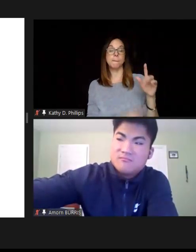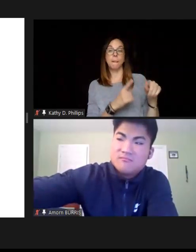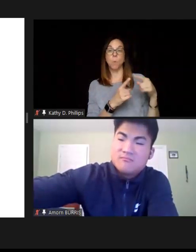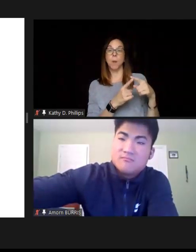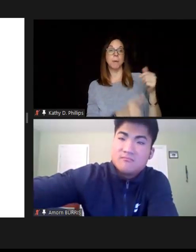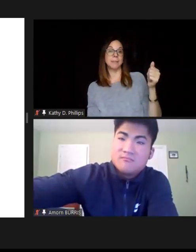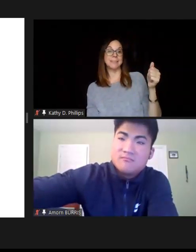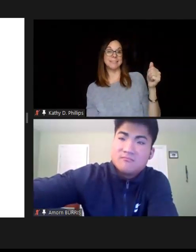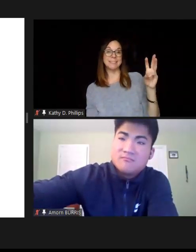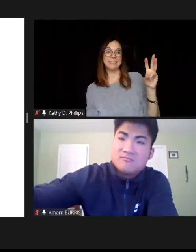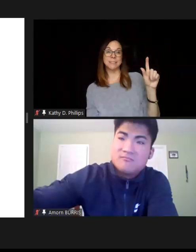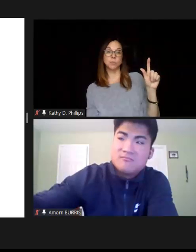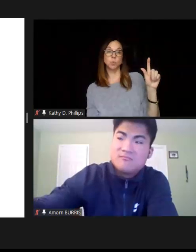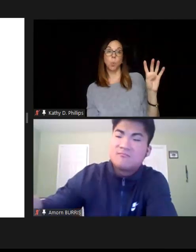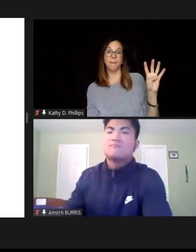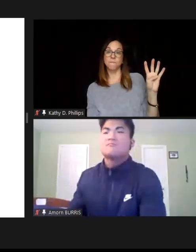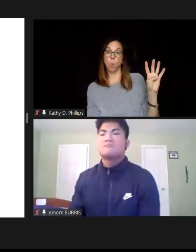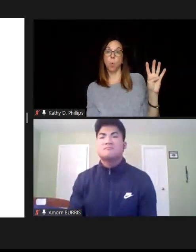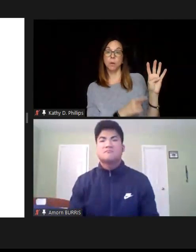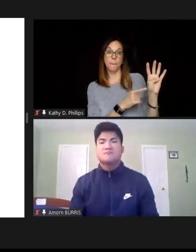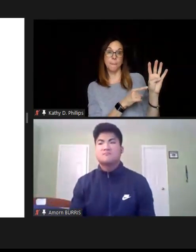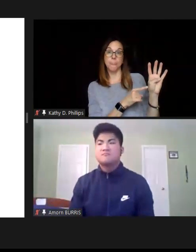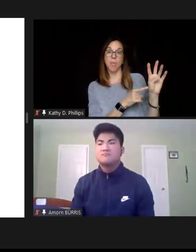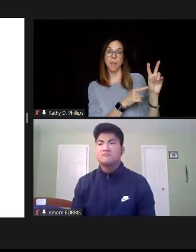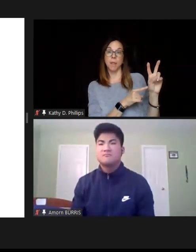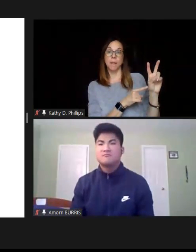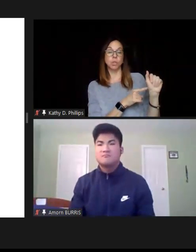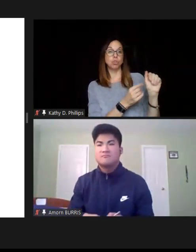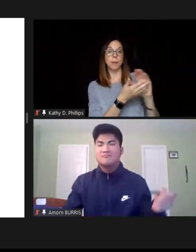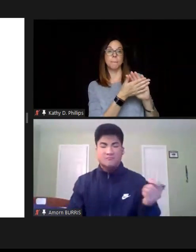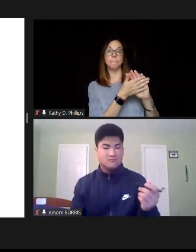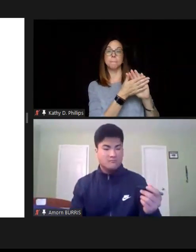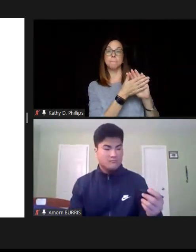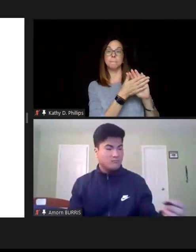But we take a look at this one, 1624,